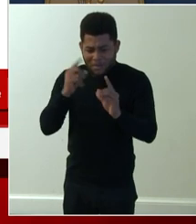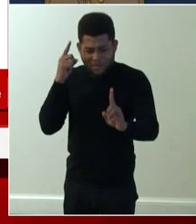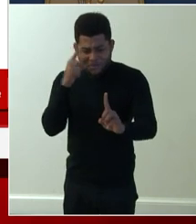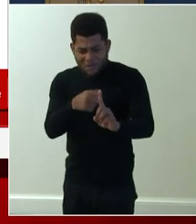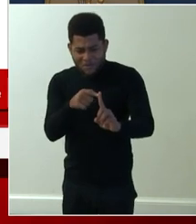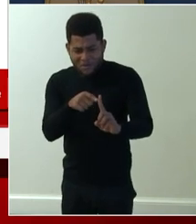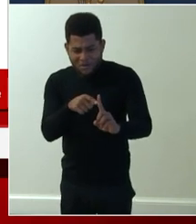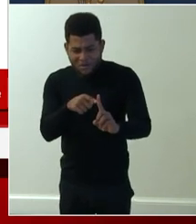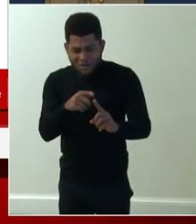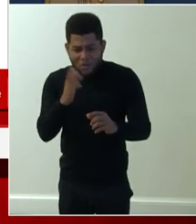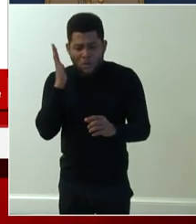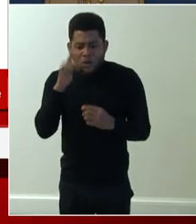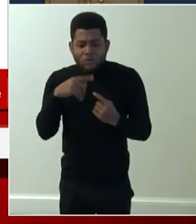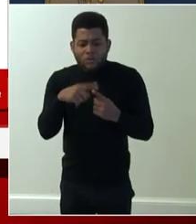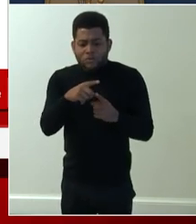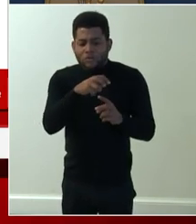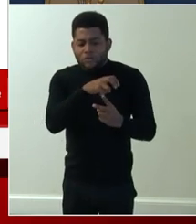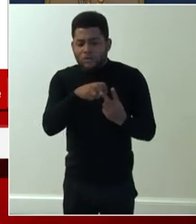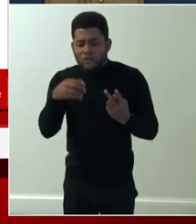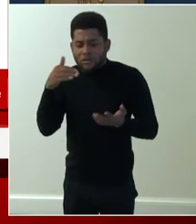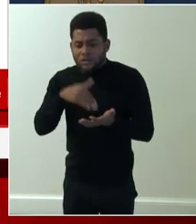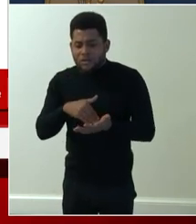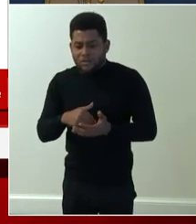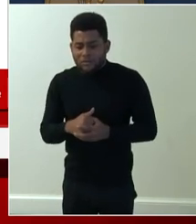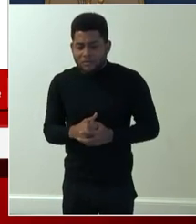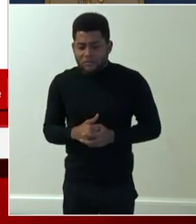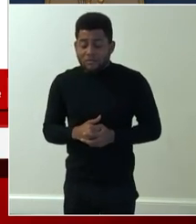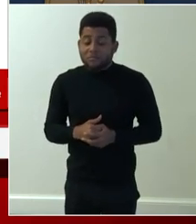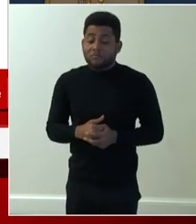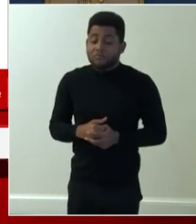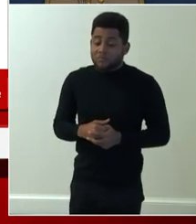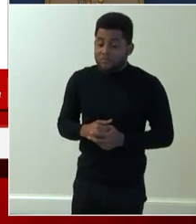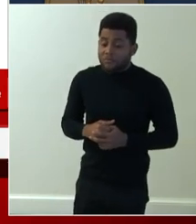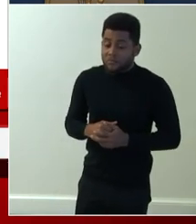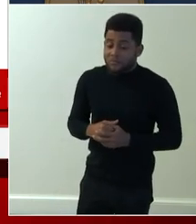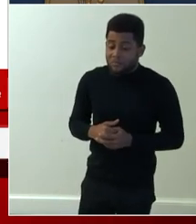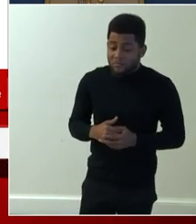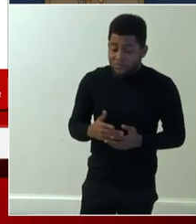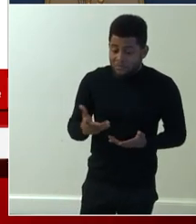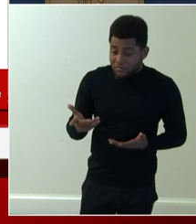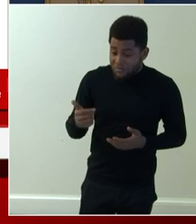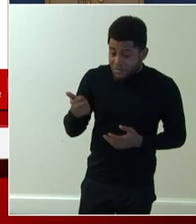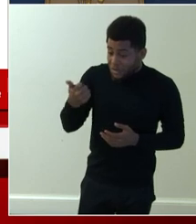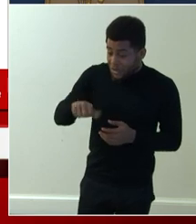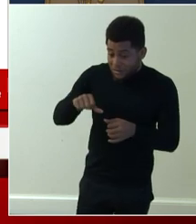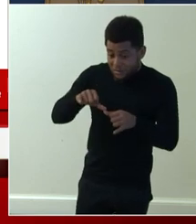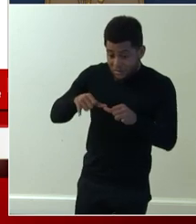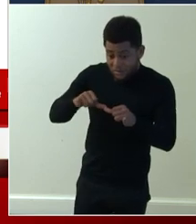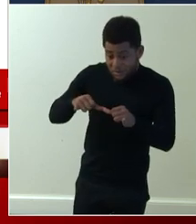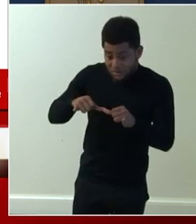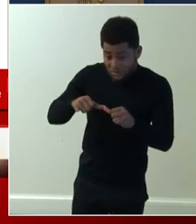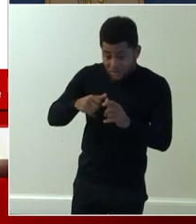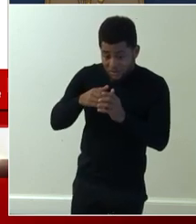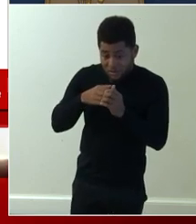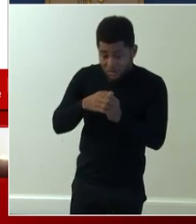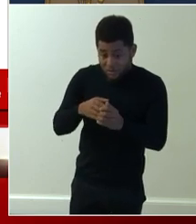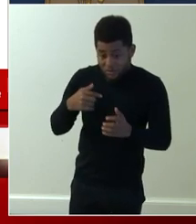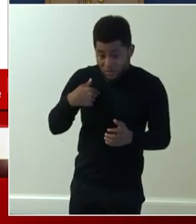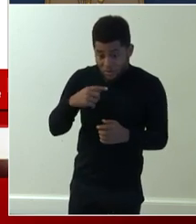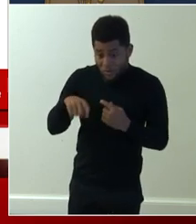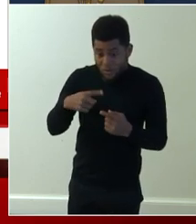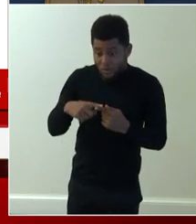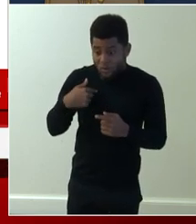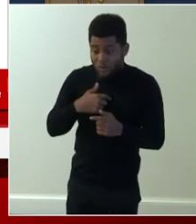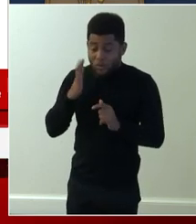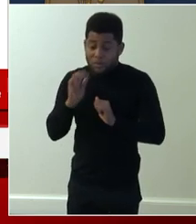when we're going to switch again in the district? Is there any number? Say that again. Any metric that could guide residents on when we're going to go back to